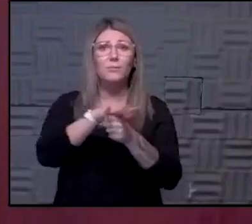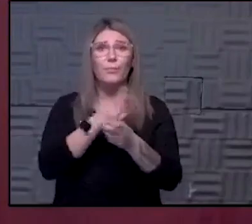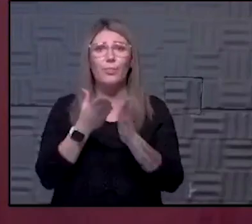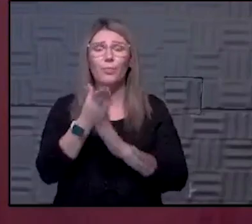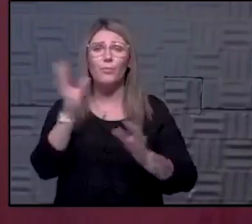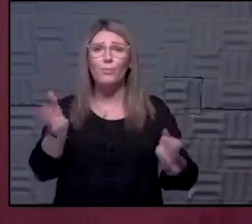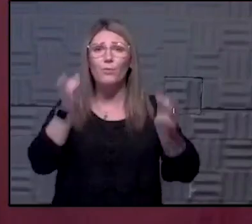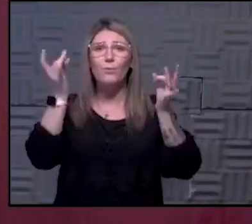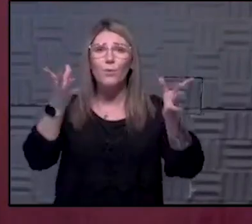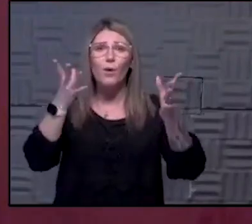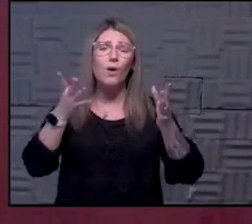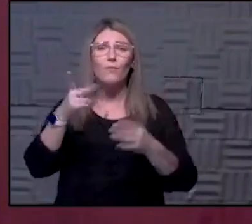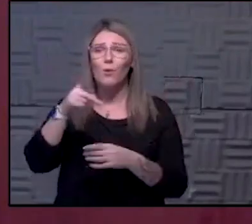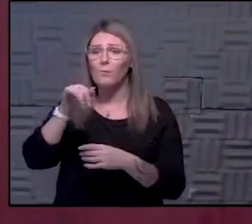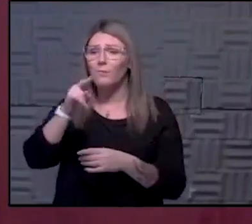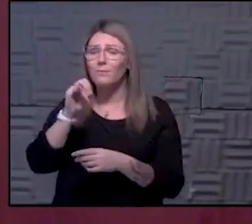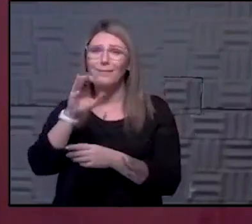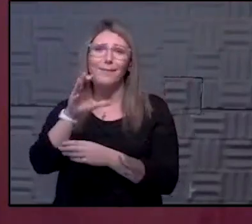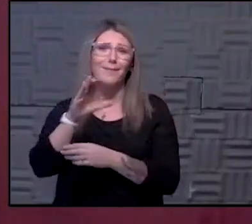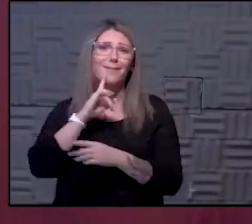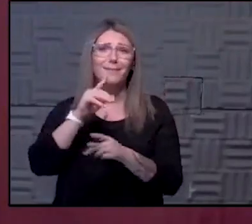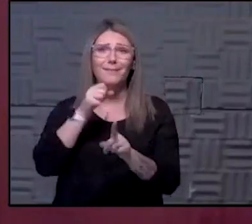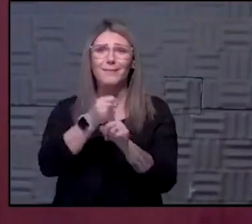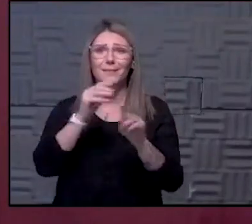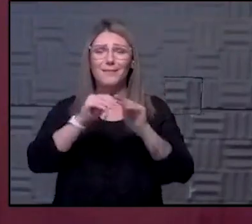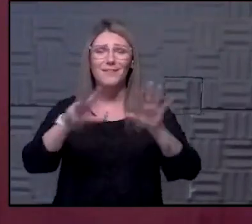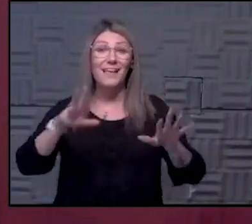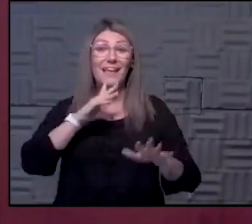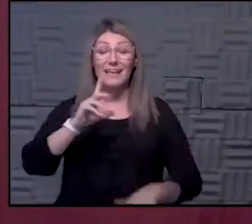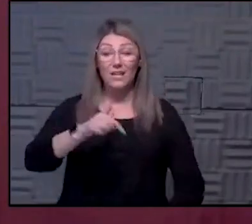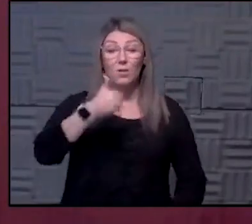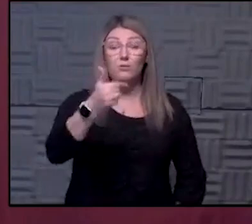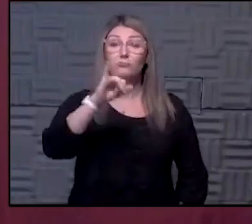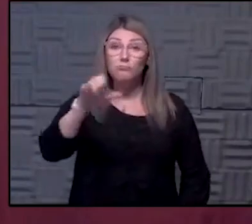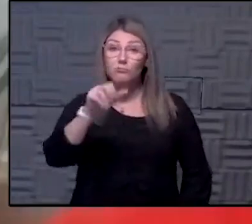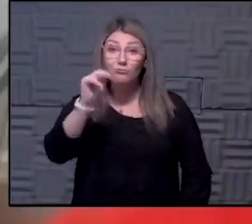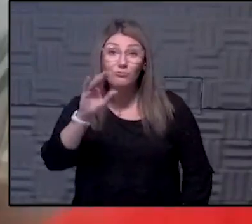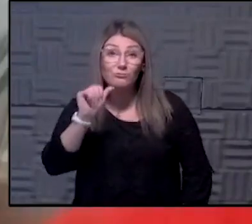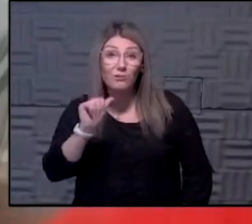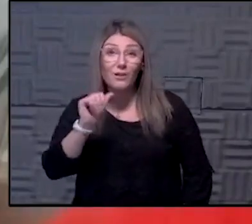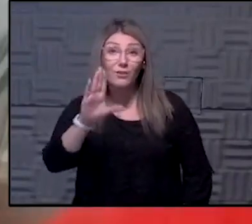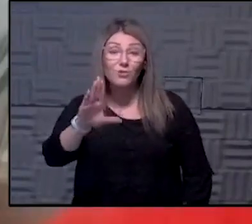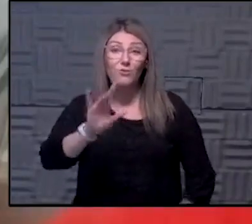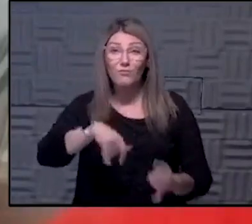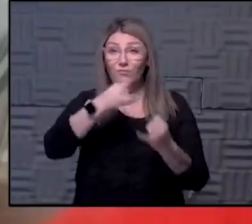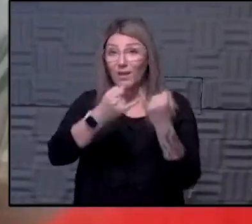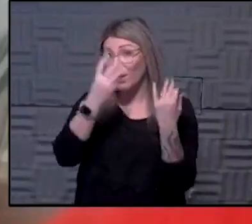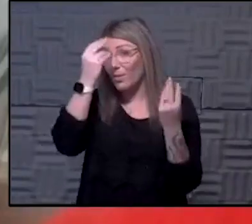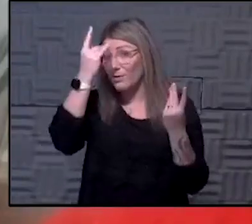terrible pandemic. I want to also turn now to Jana Jackson. Jana, final thoughts from you today.